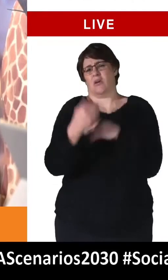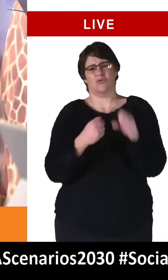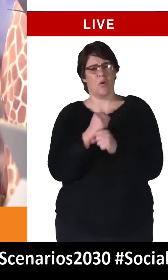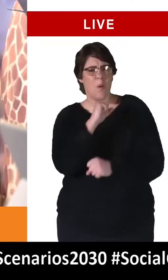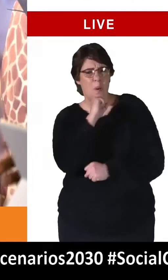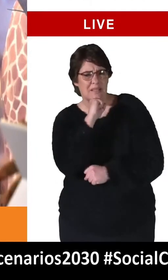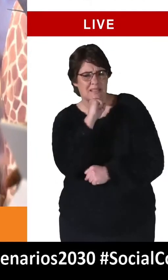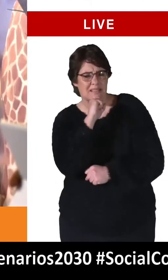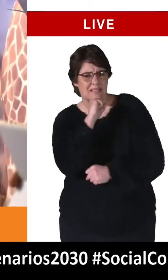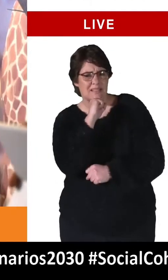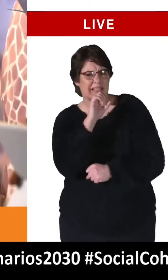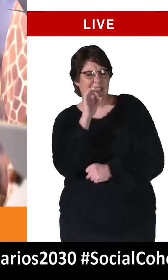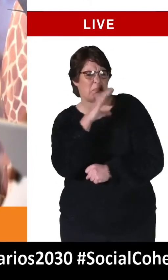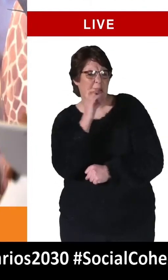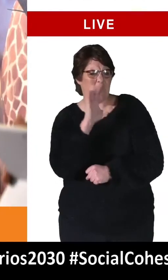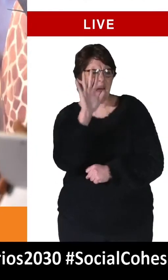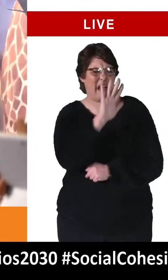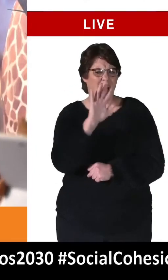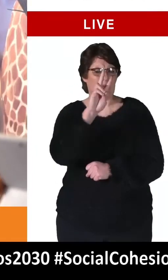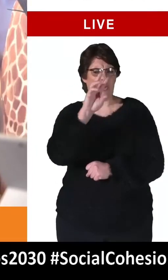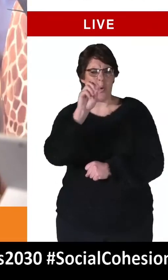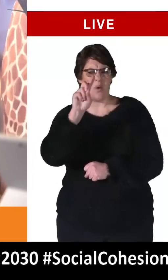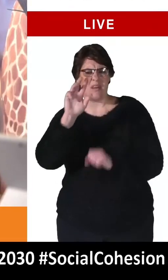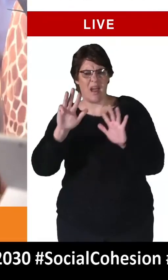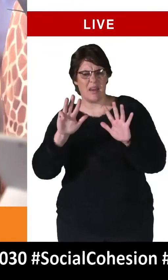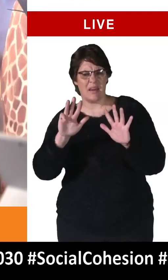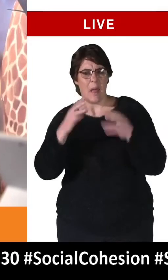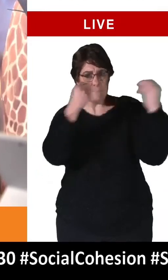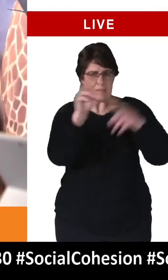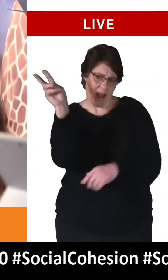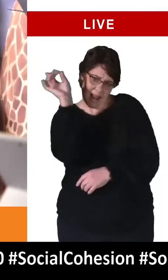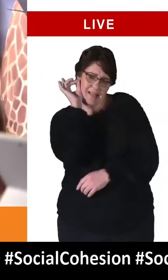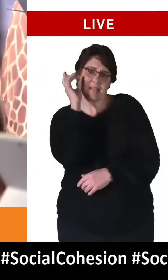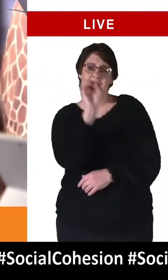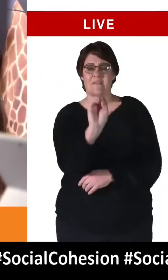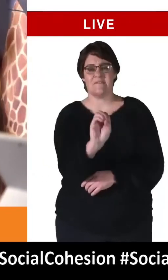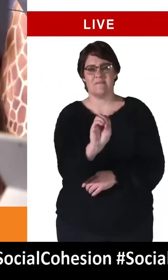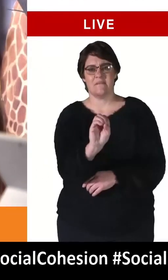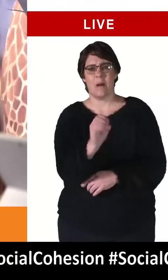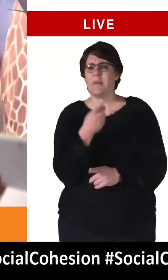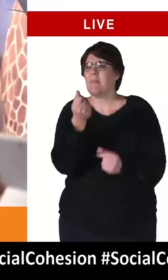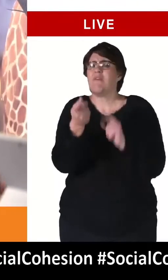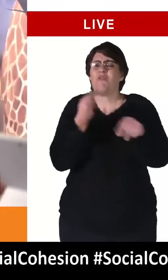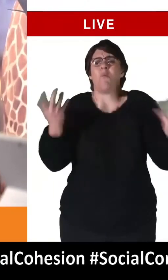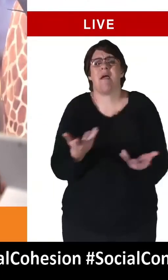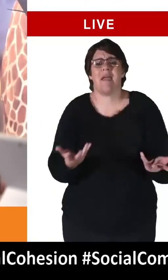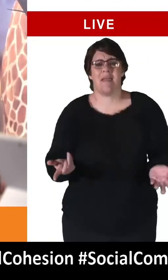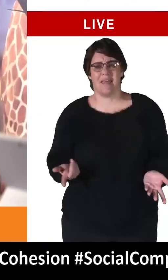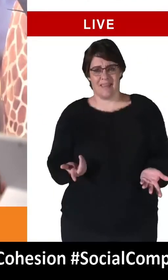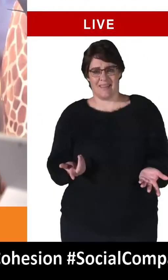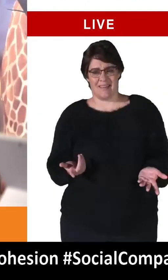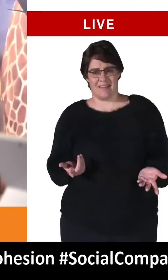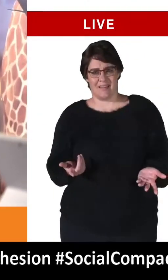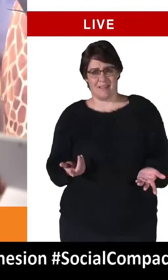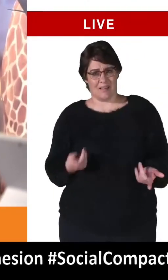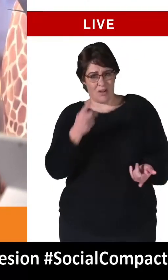August, September, business has actually been listening. The key question they ask is, where will the money come from?